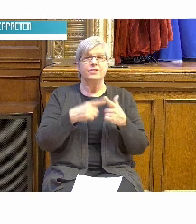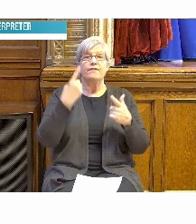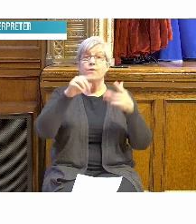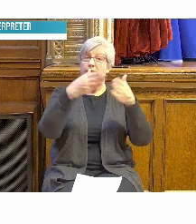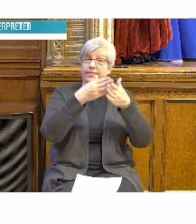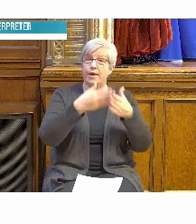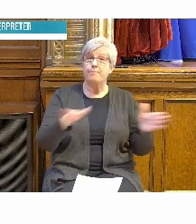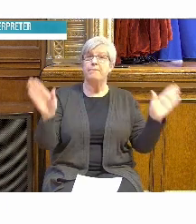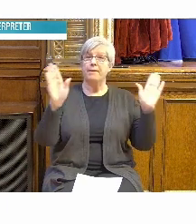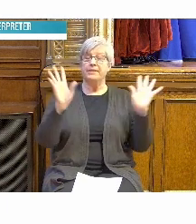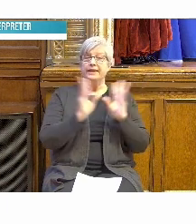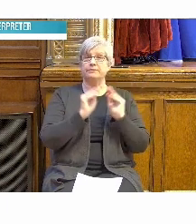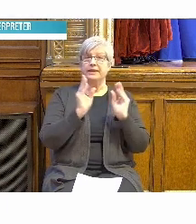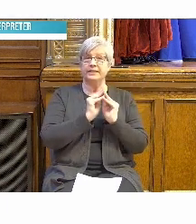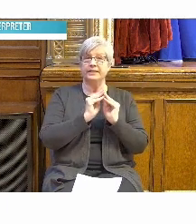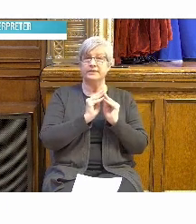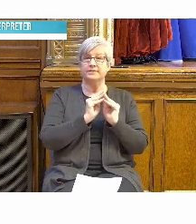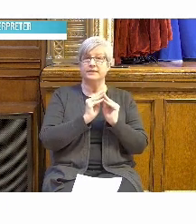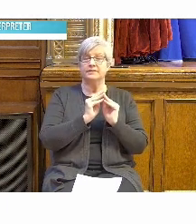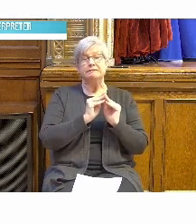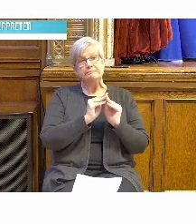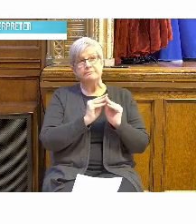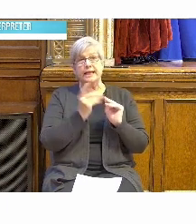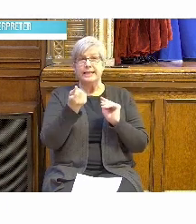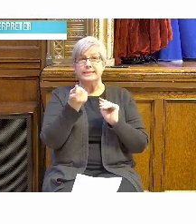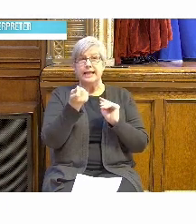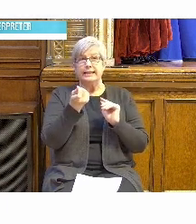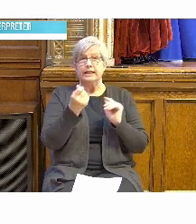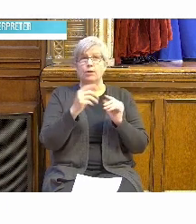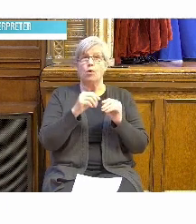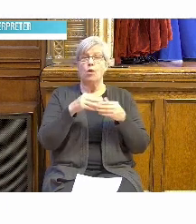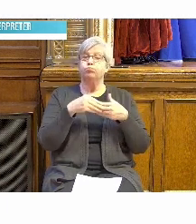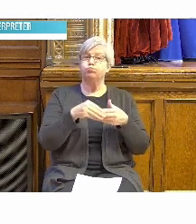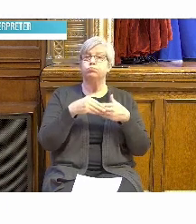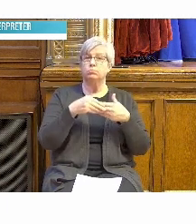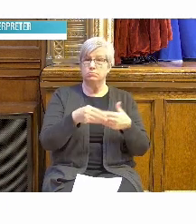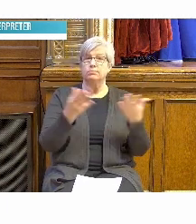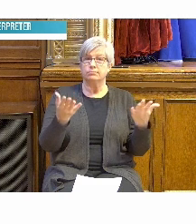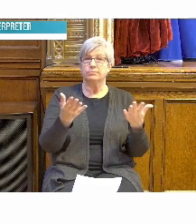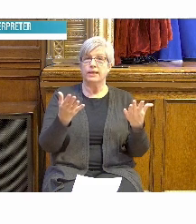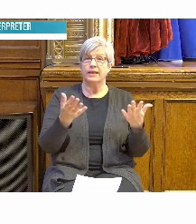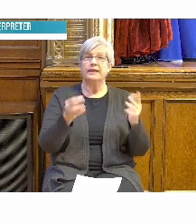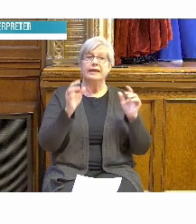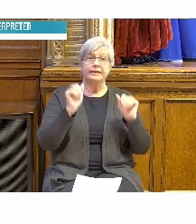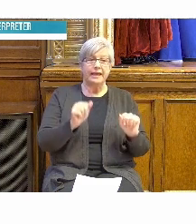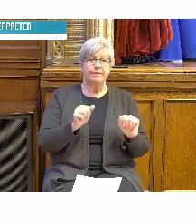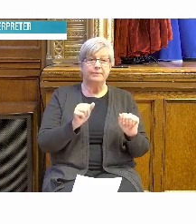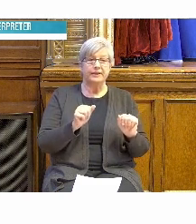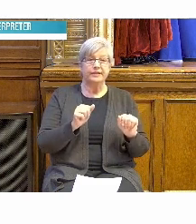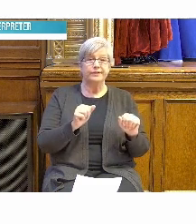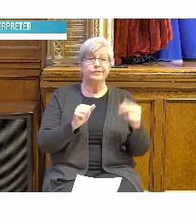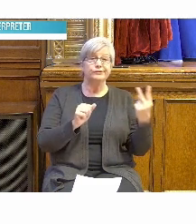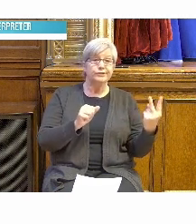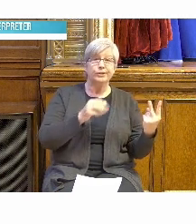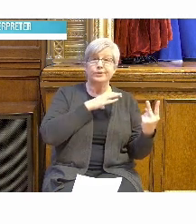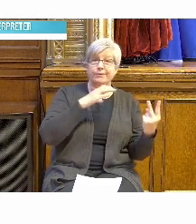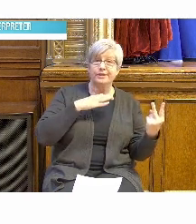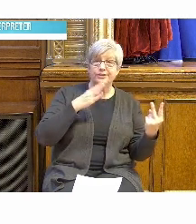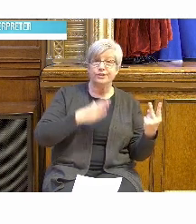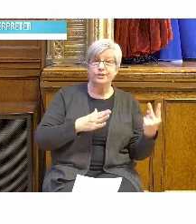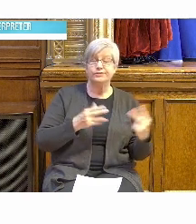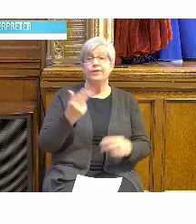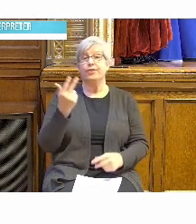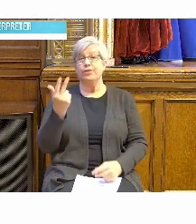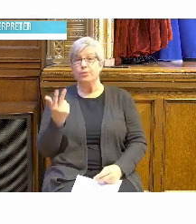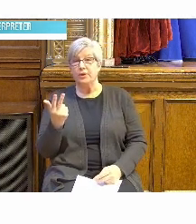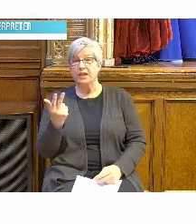public hearings, it's a little looser. It could be 2 commissioners, it could be 3